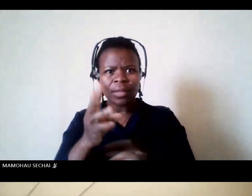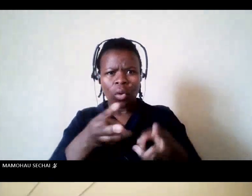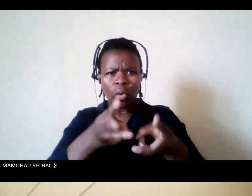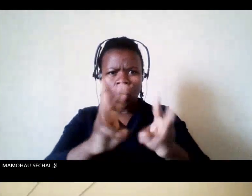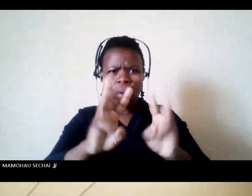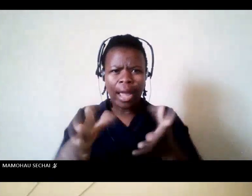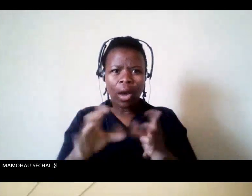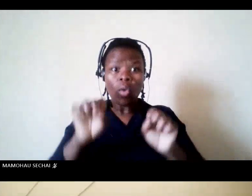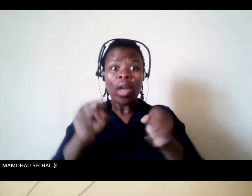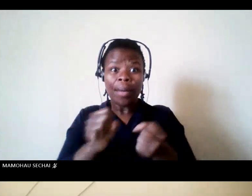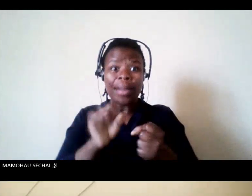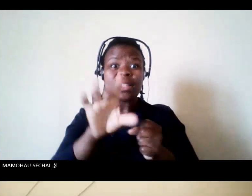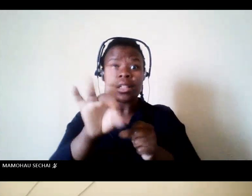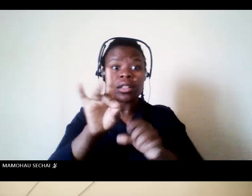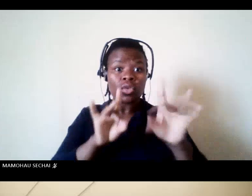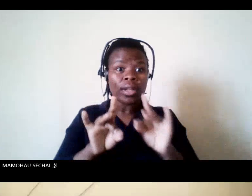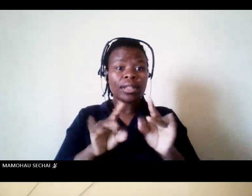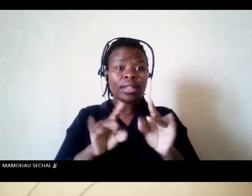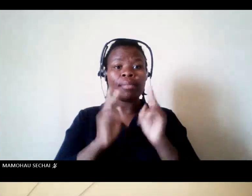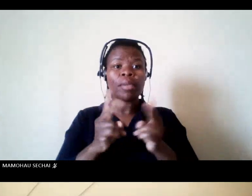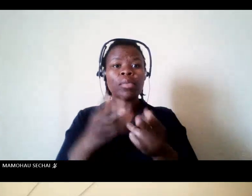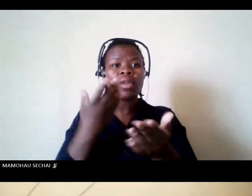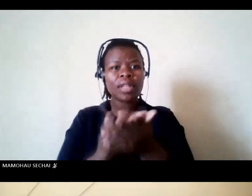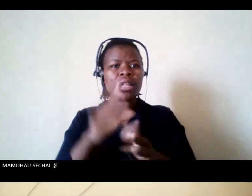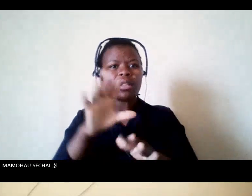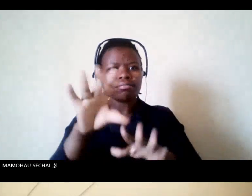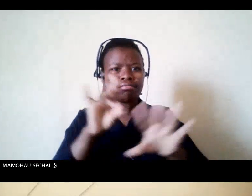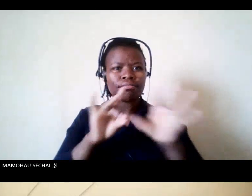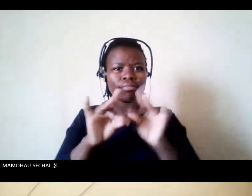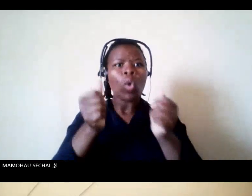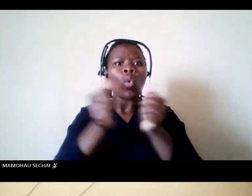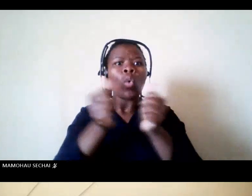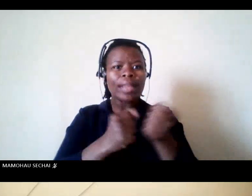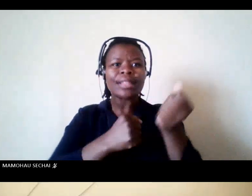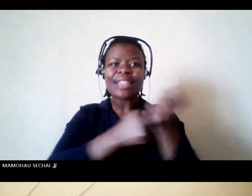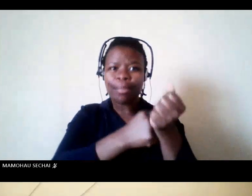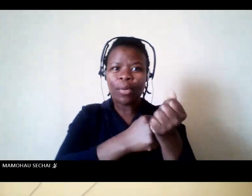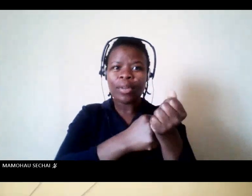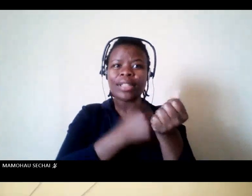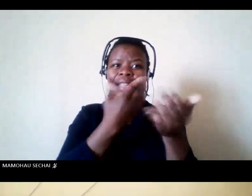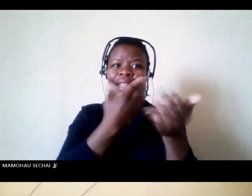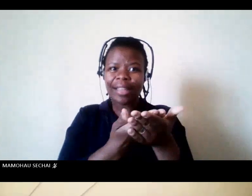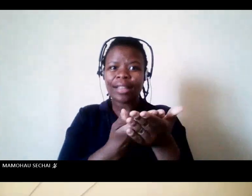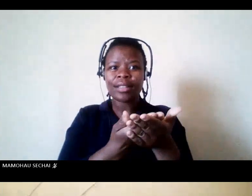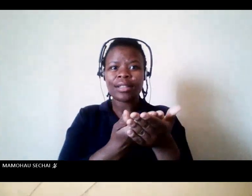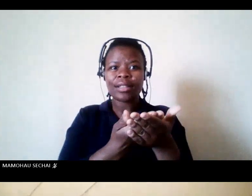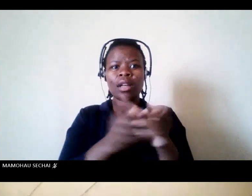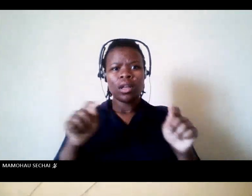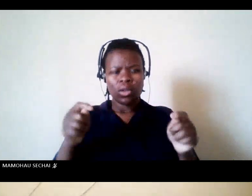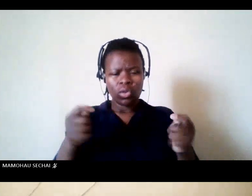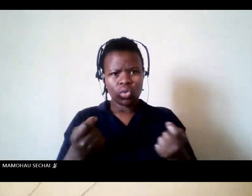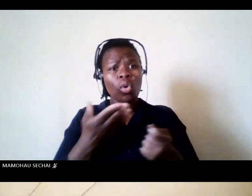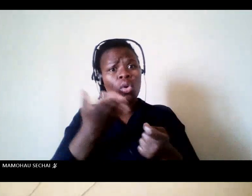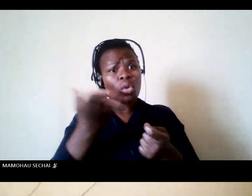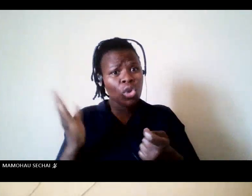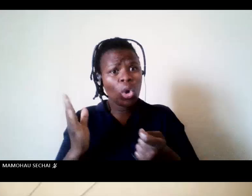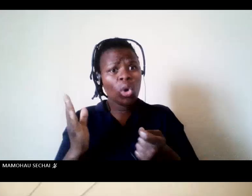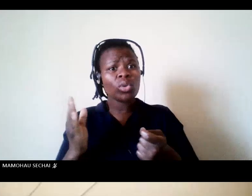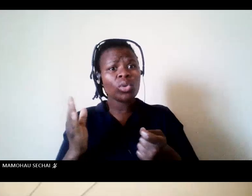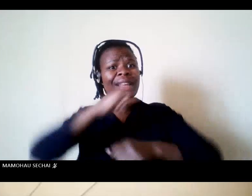choice. People can make choices with support. People can make choices with support. Yes. So those learners can